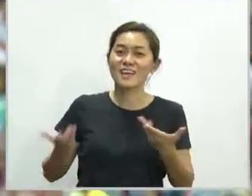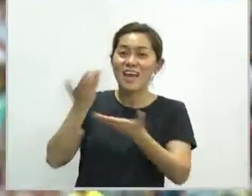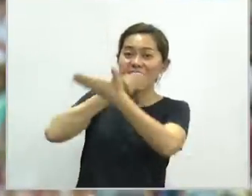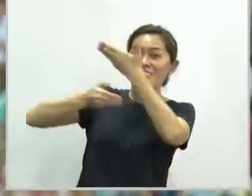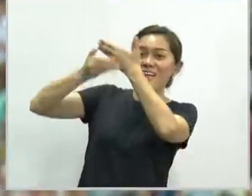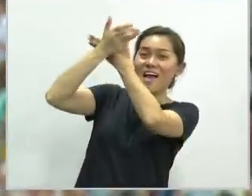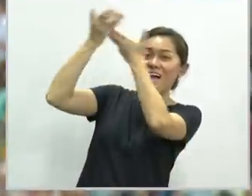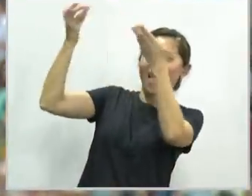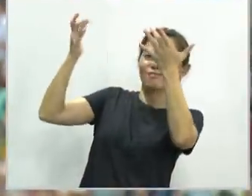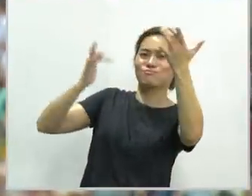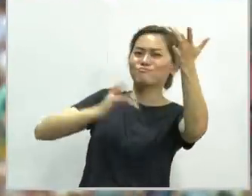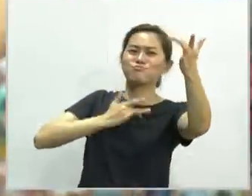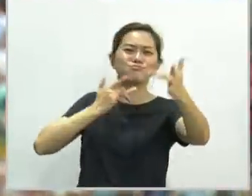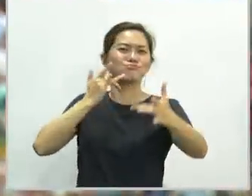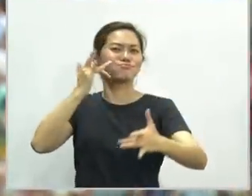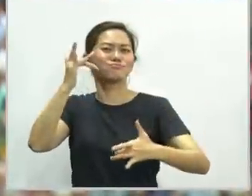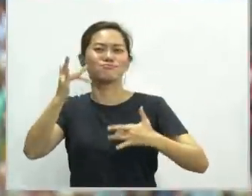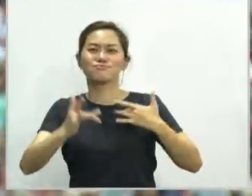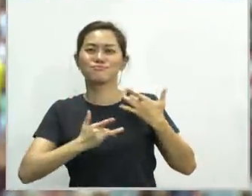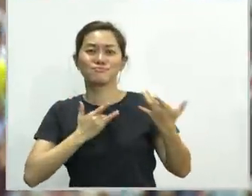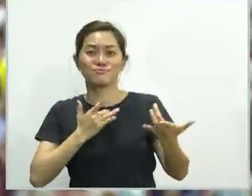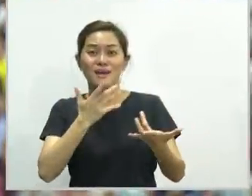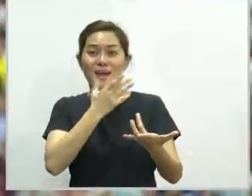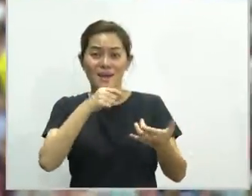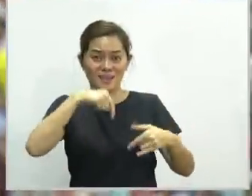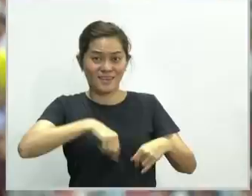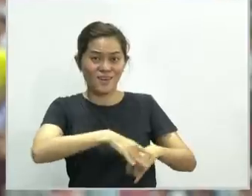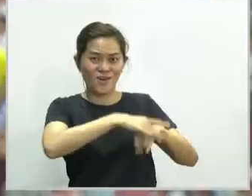in heaven and on earth.